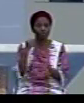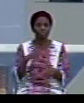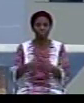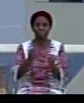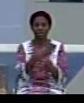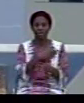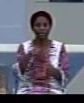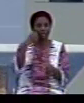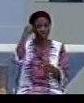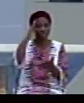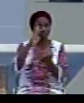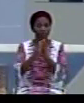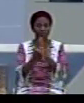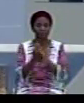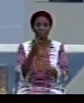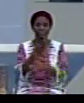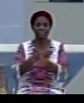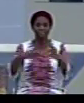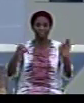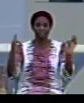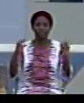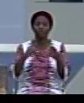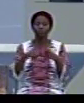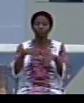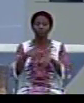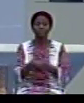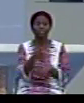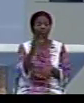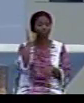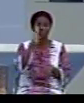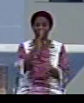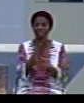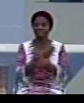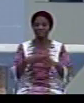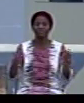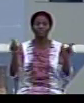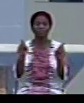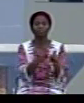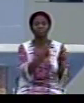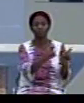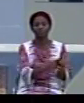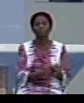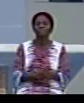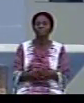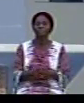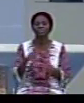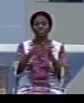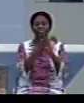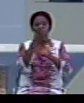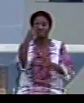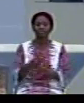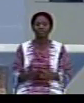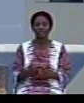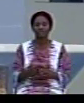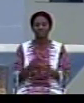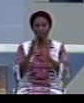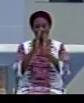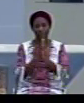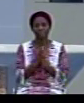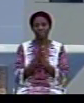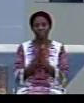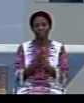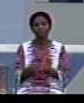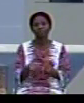free. Tonight, you will be free also. Let's hear another testimony. Please be very